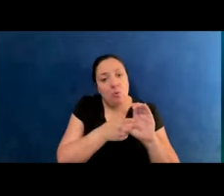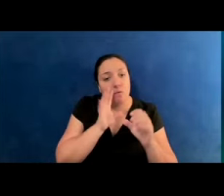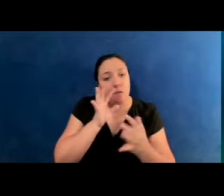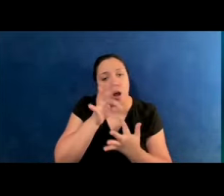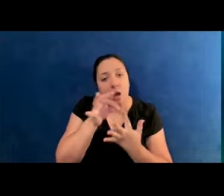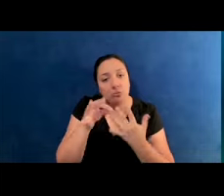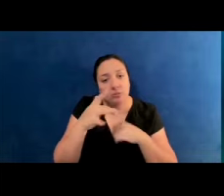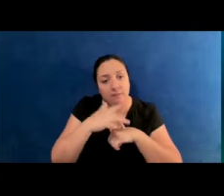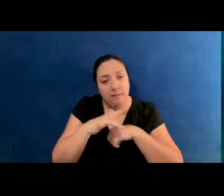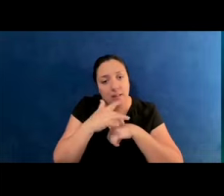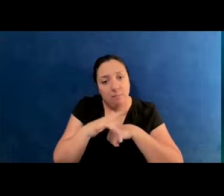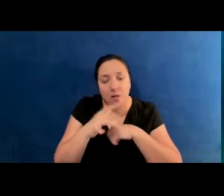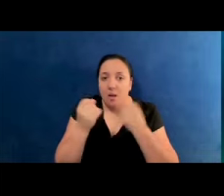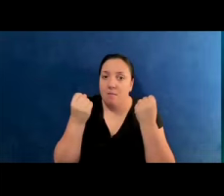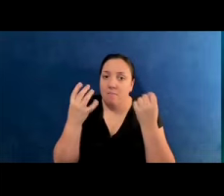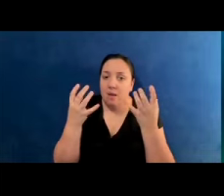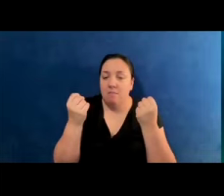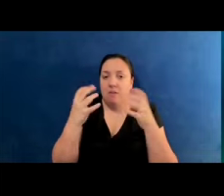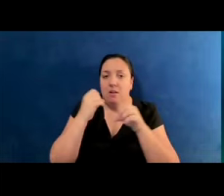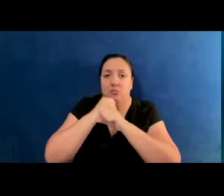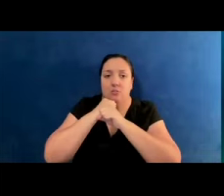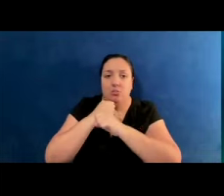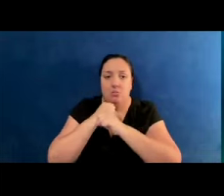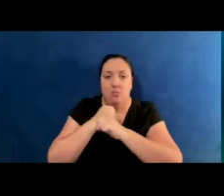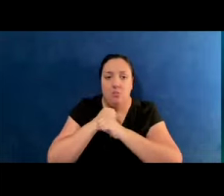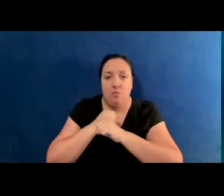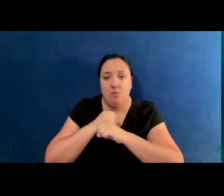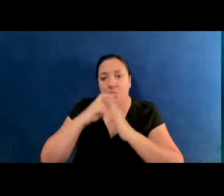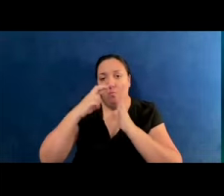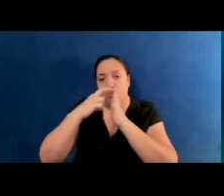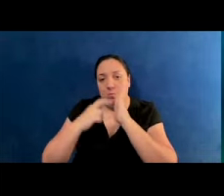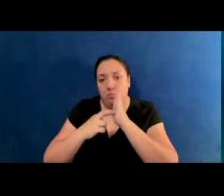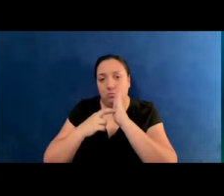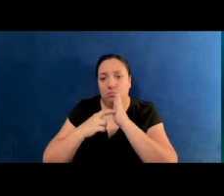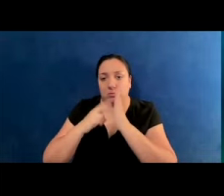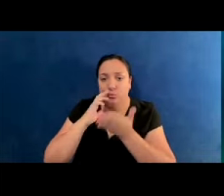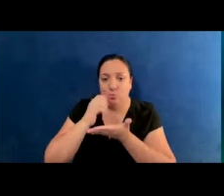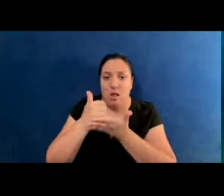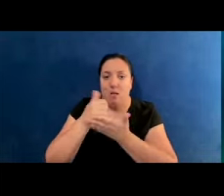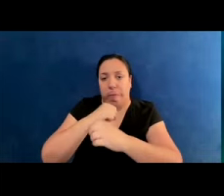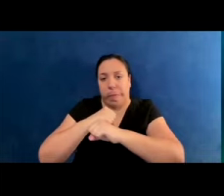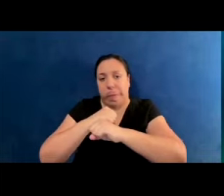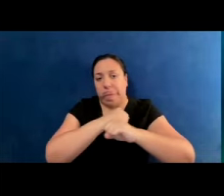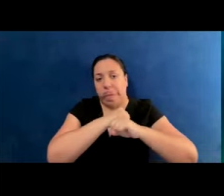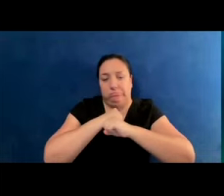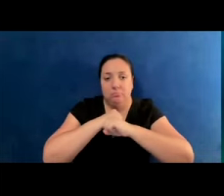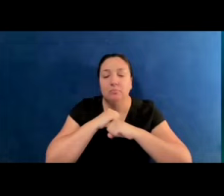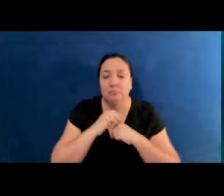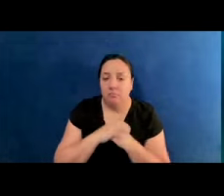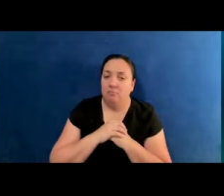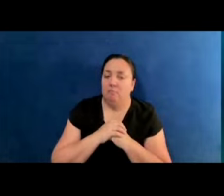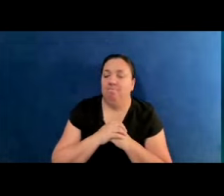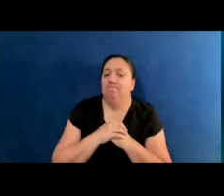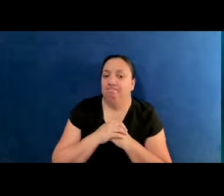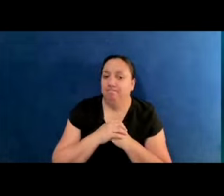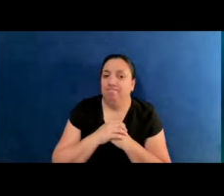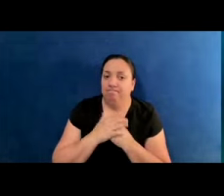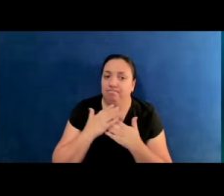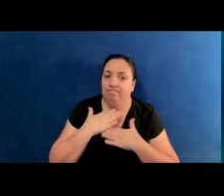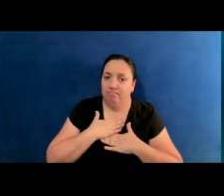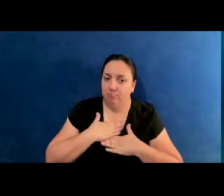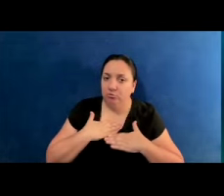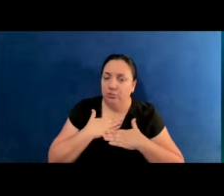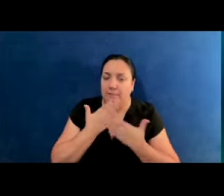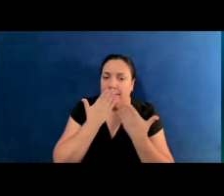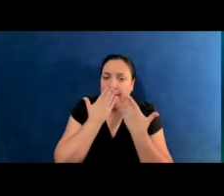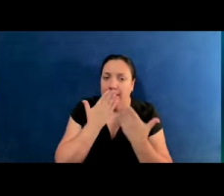available and all the security measures that your platforms have put in place. So, I really appreciate you